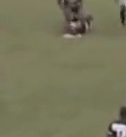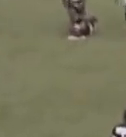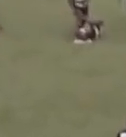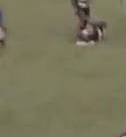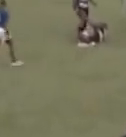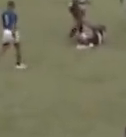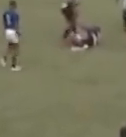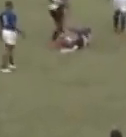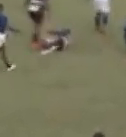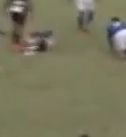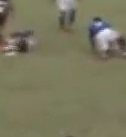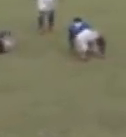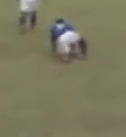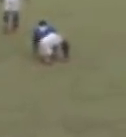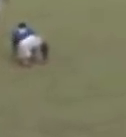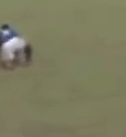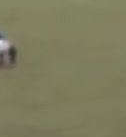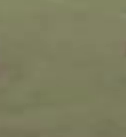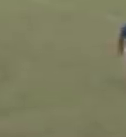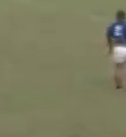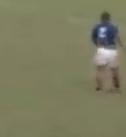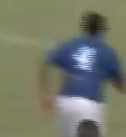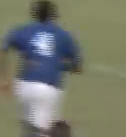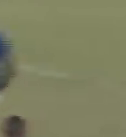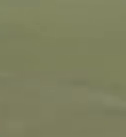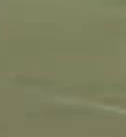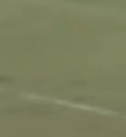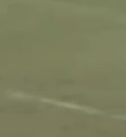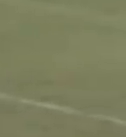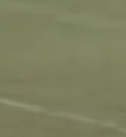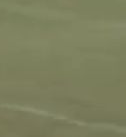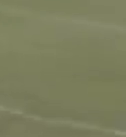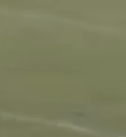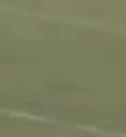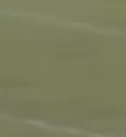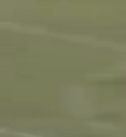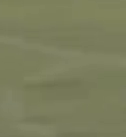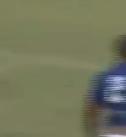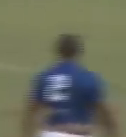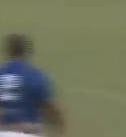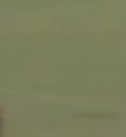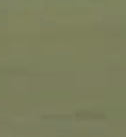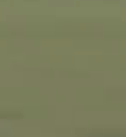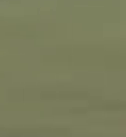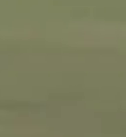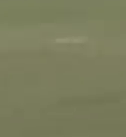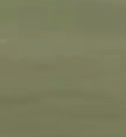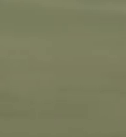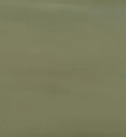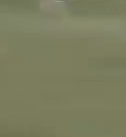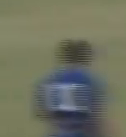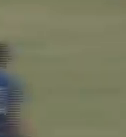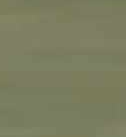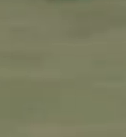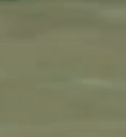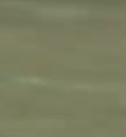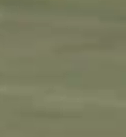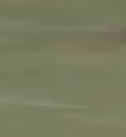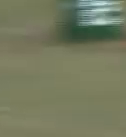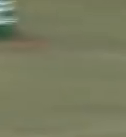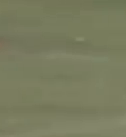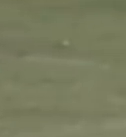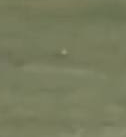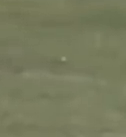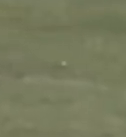Matai. Minimbi gets it out. Here's Naitasiri. Joshua Yavala. Wonderful run. Links in field. And